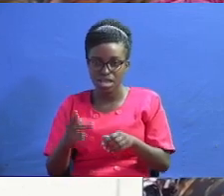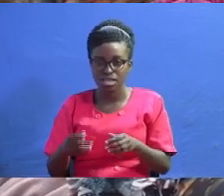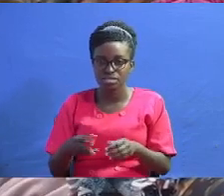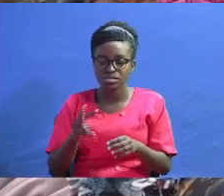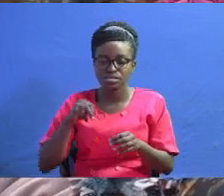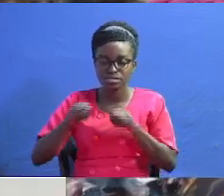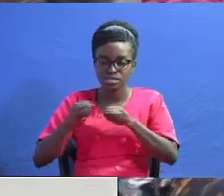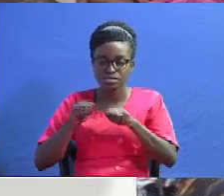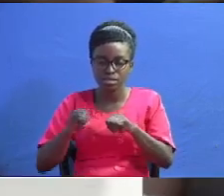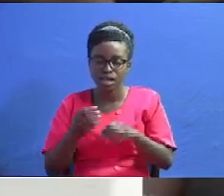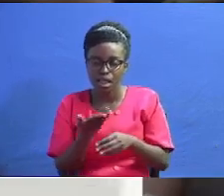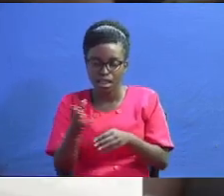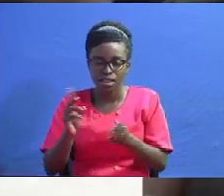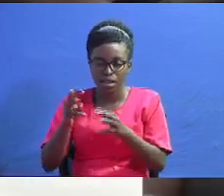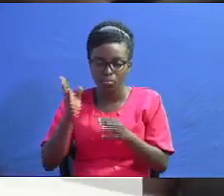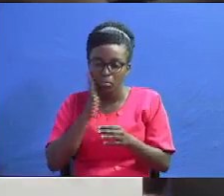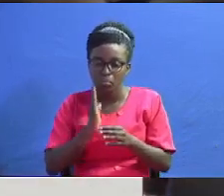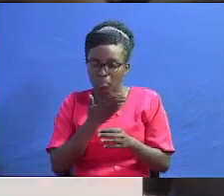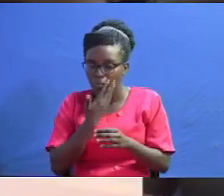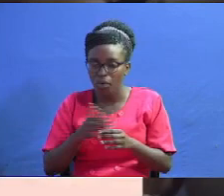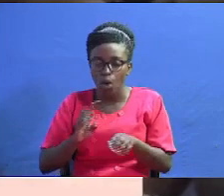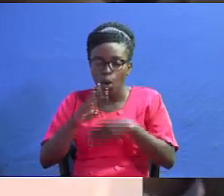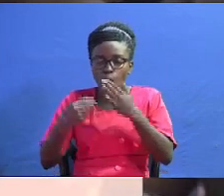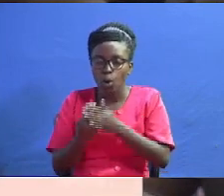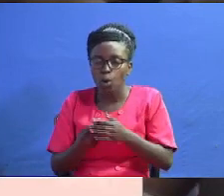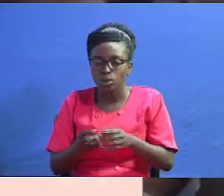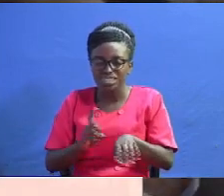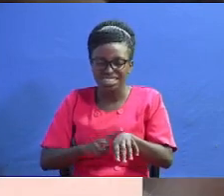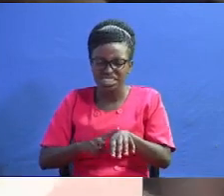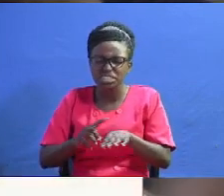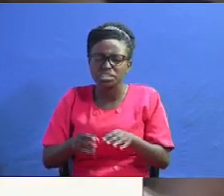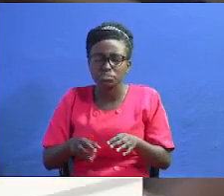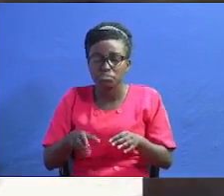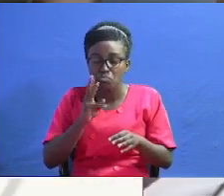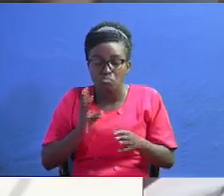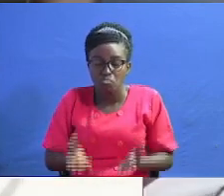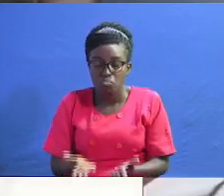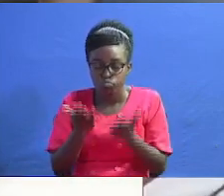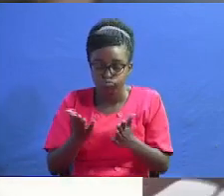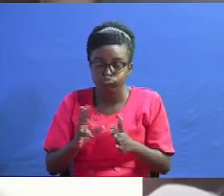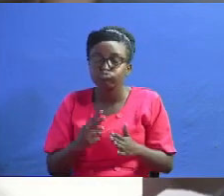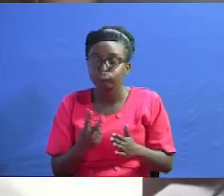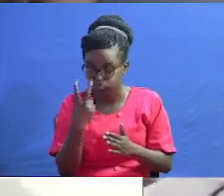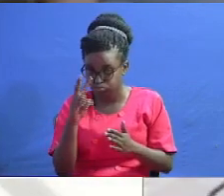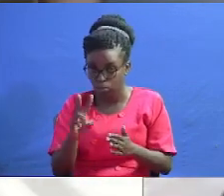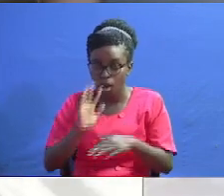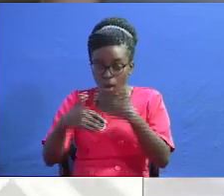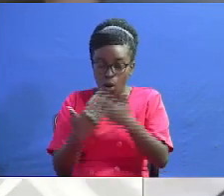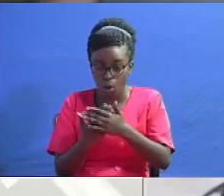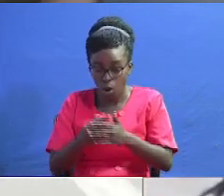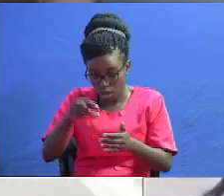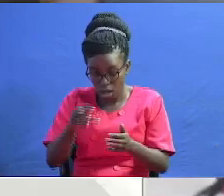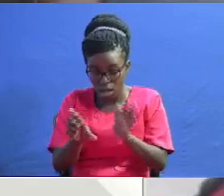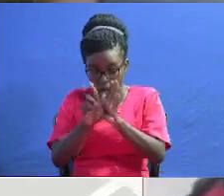Department. KHRC is now demanding compensation for flood victims, saying the government violated citizens' constitutional